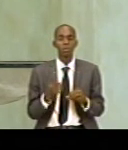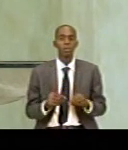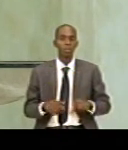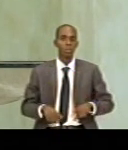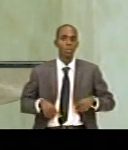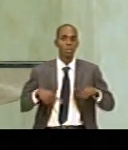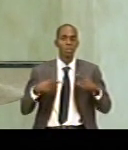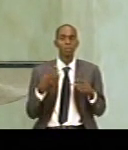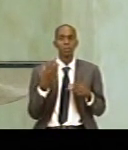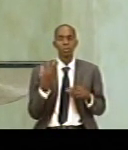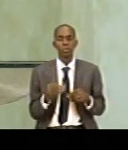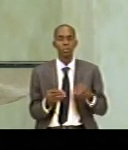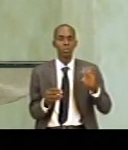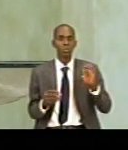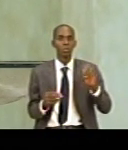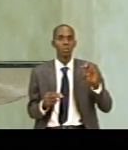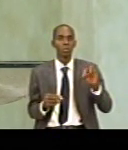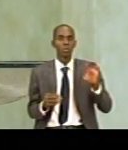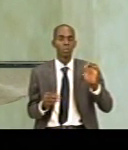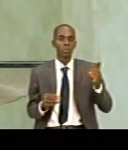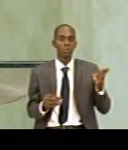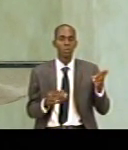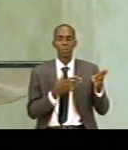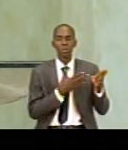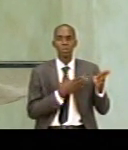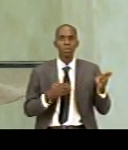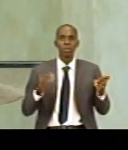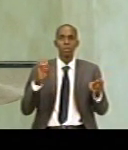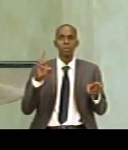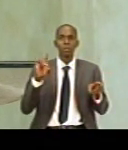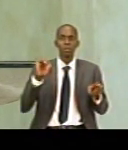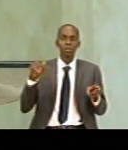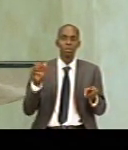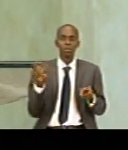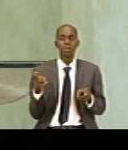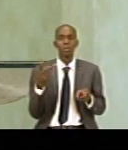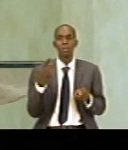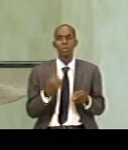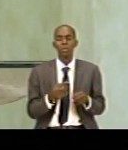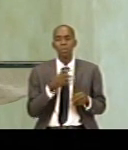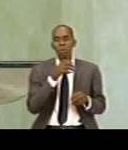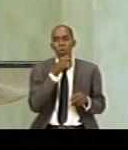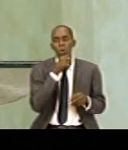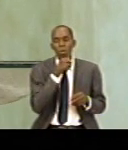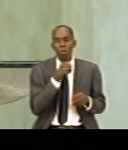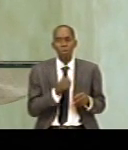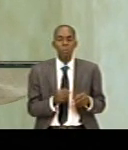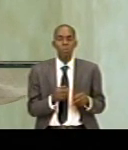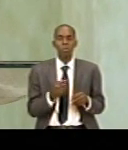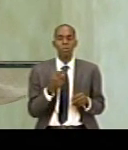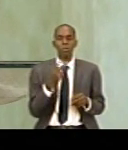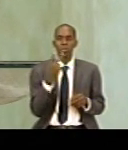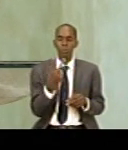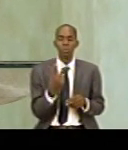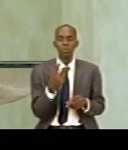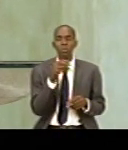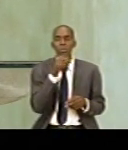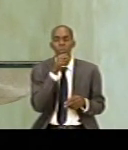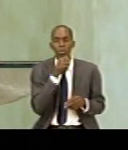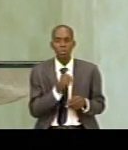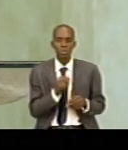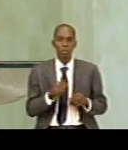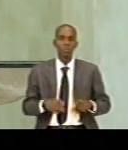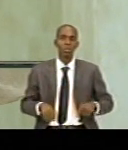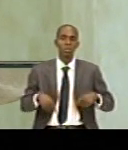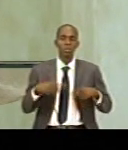Enoch and Elijah, the two old living saints, Old Testament living